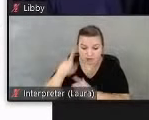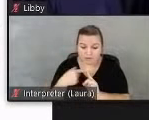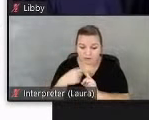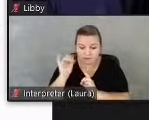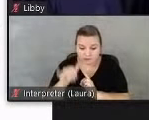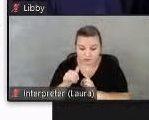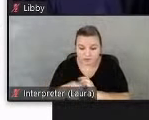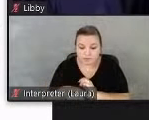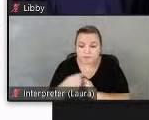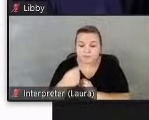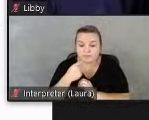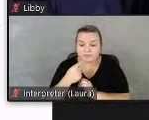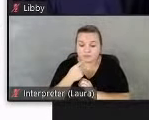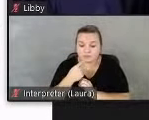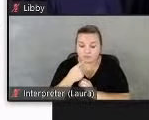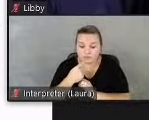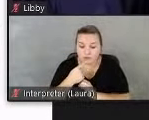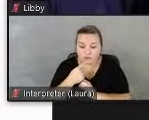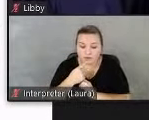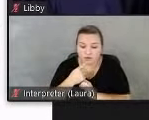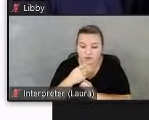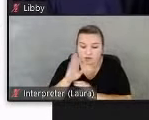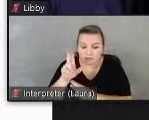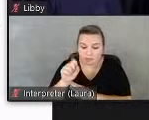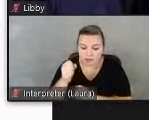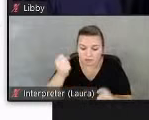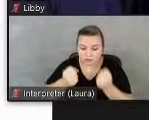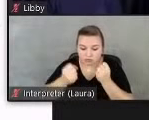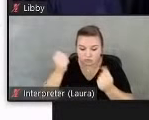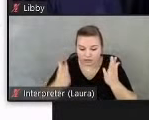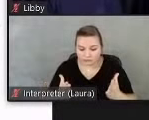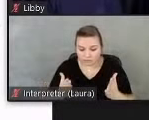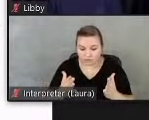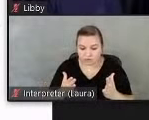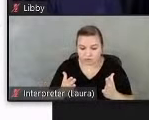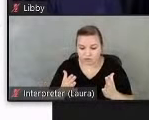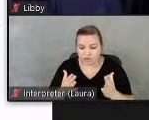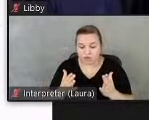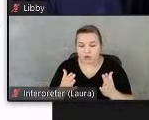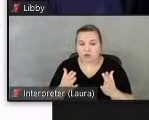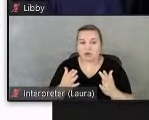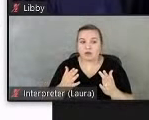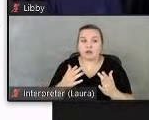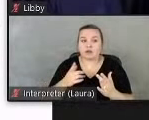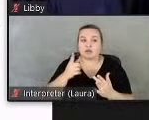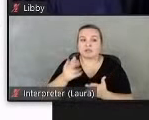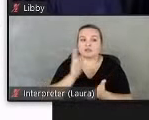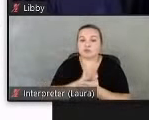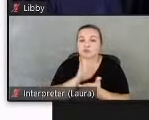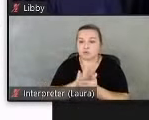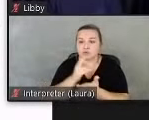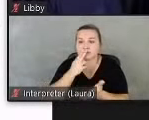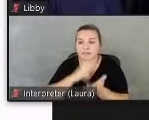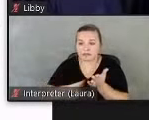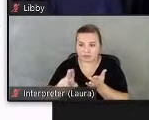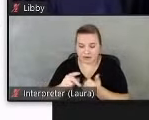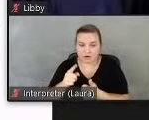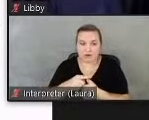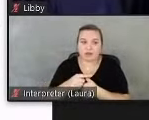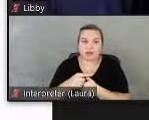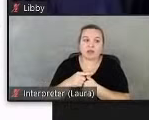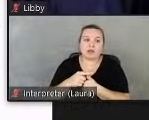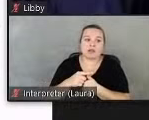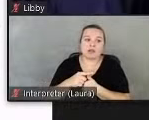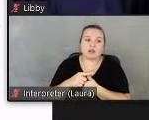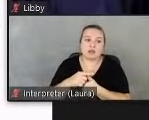the students, but it's the bus drivers. It's the individuals who work in the cafeteria. It's the school secretary. It's the classroom aides